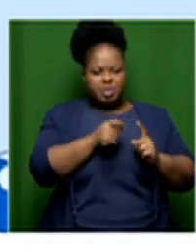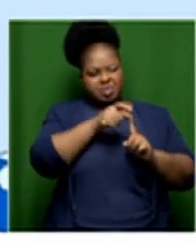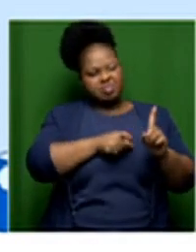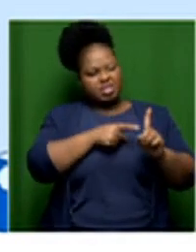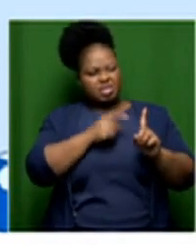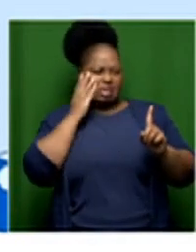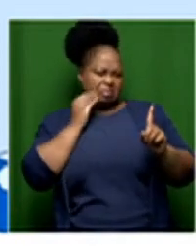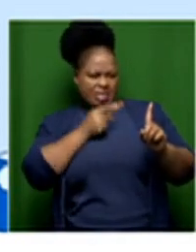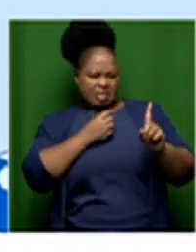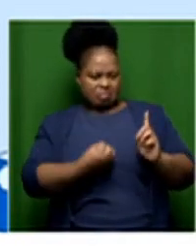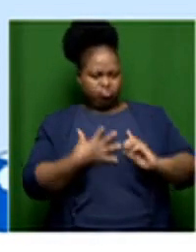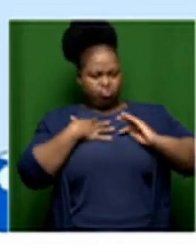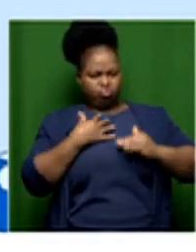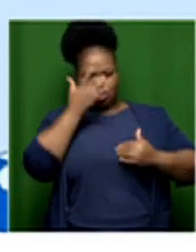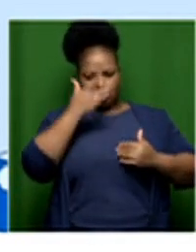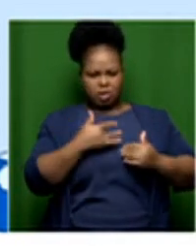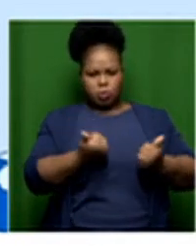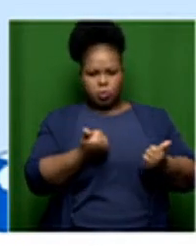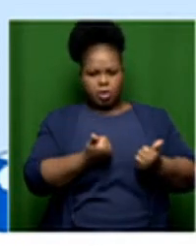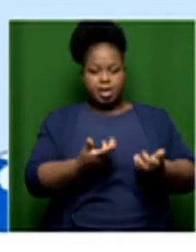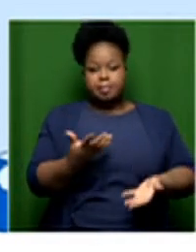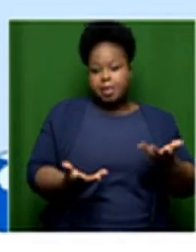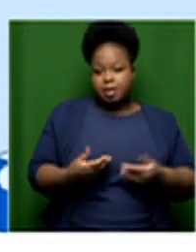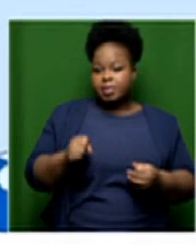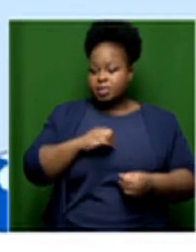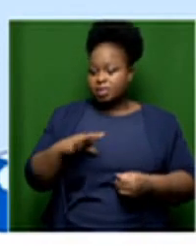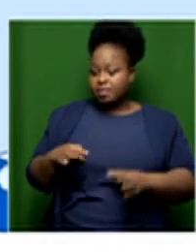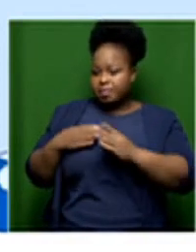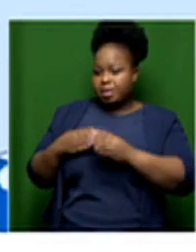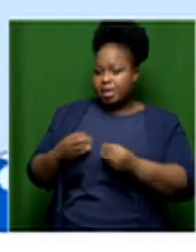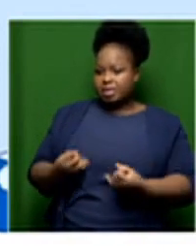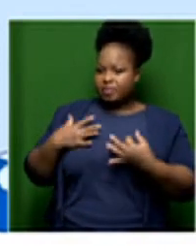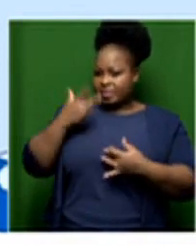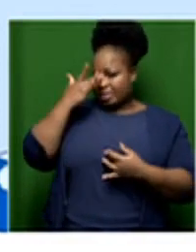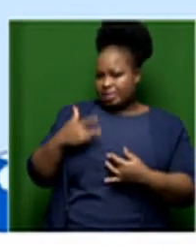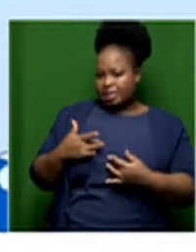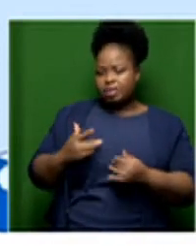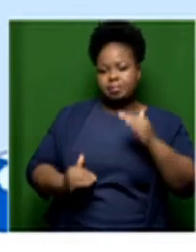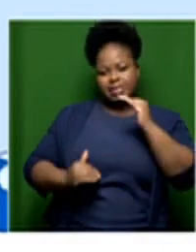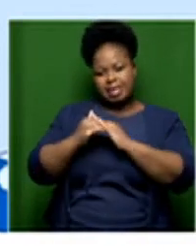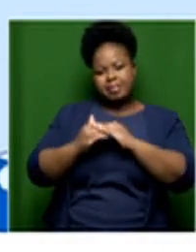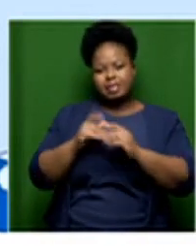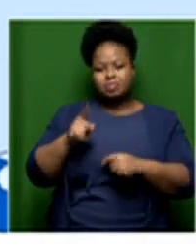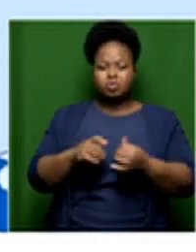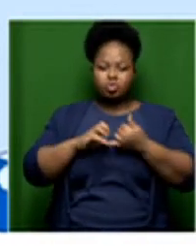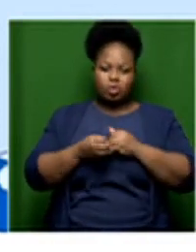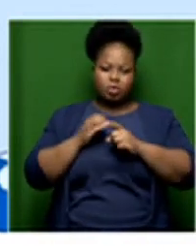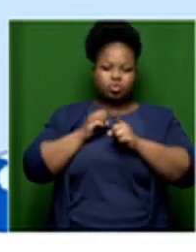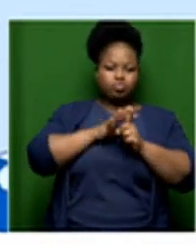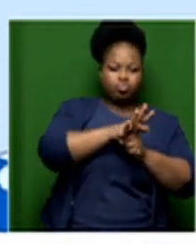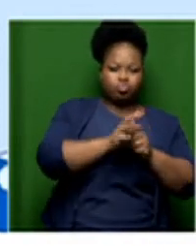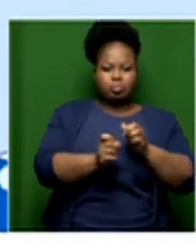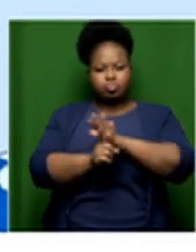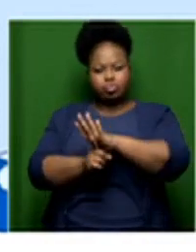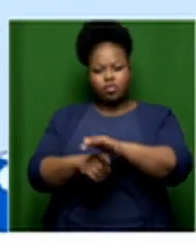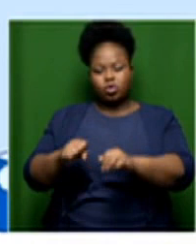person who is infected, or that some of our staff member may be infected, and therefore we must limit the possibility of transmission between